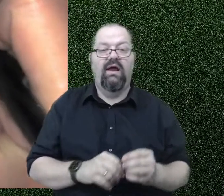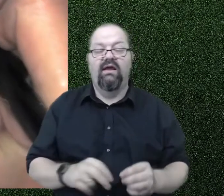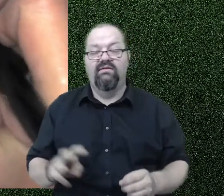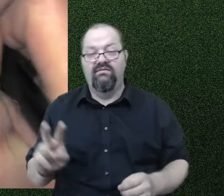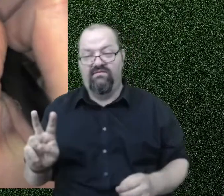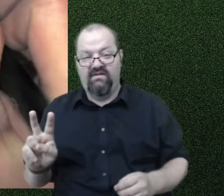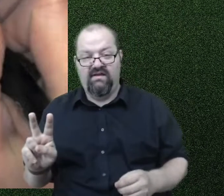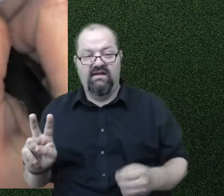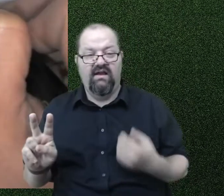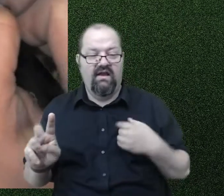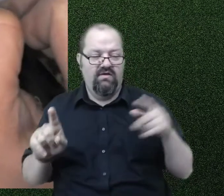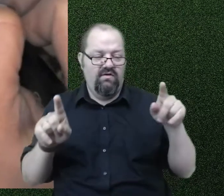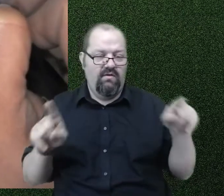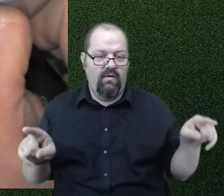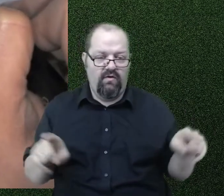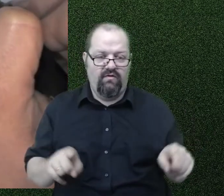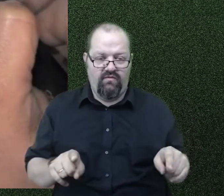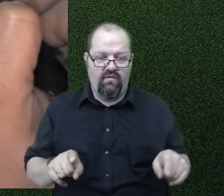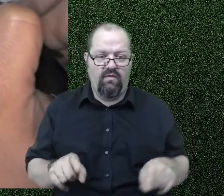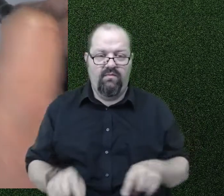V2.